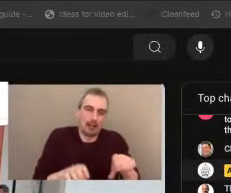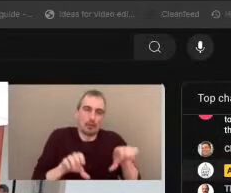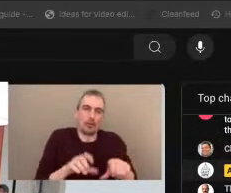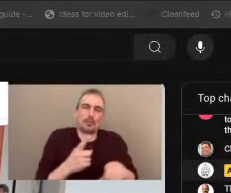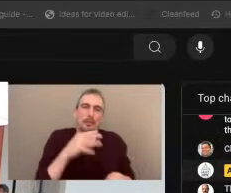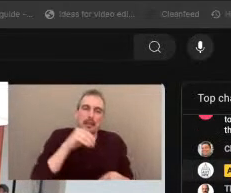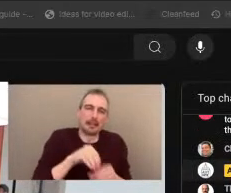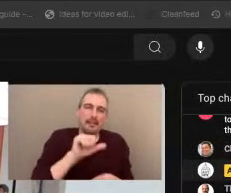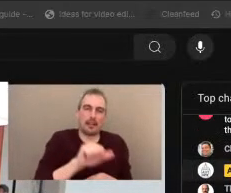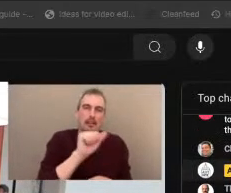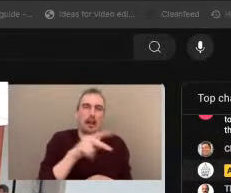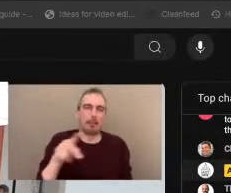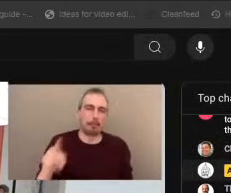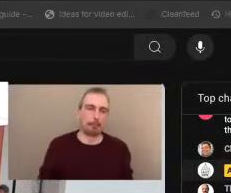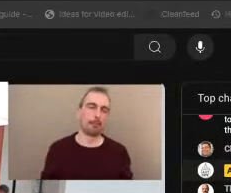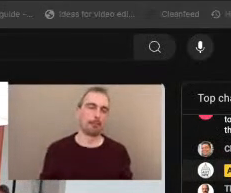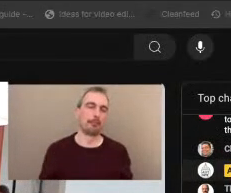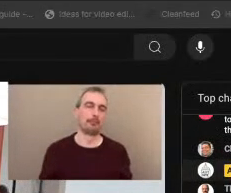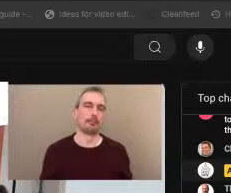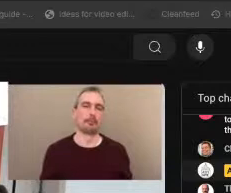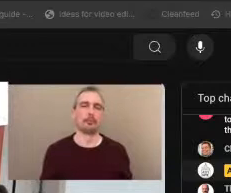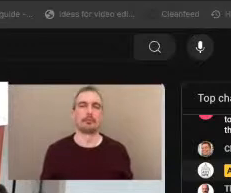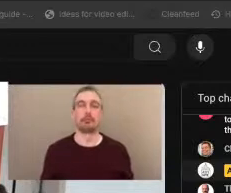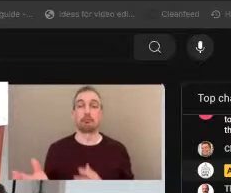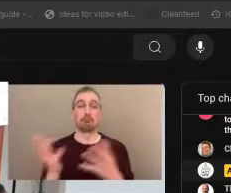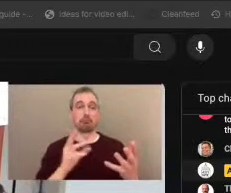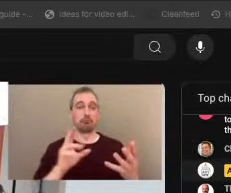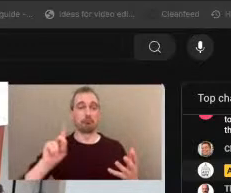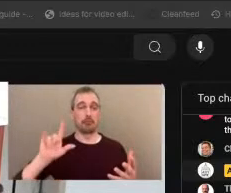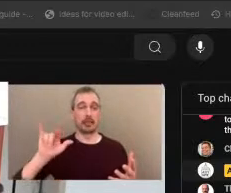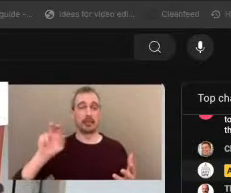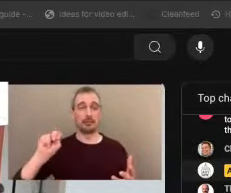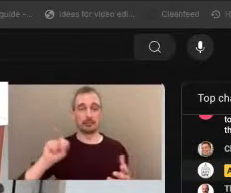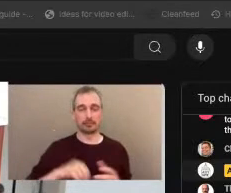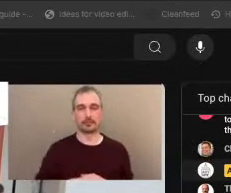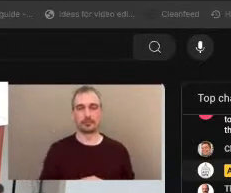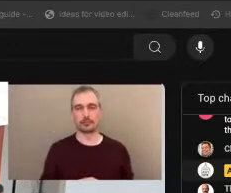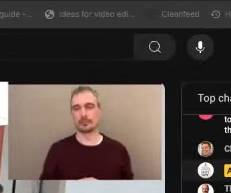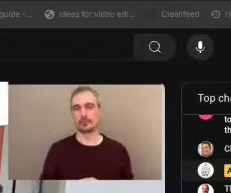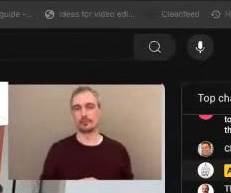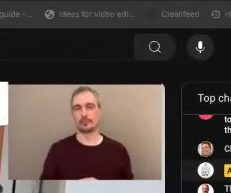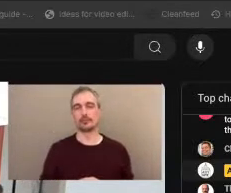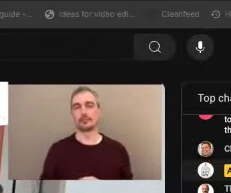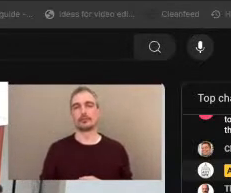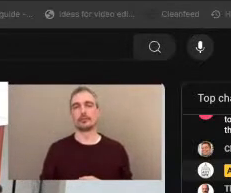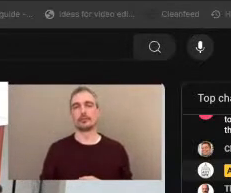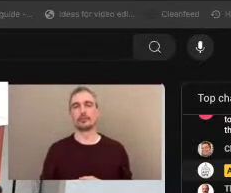25 people are gonna change the seated in subject. chairs around the meeting room. I could go on about that, but